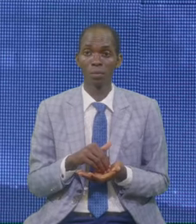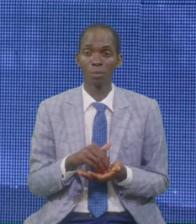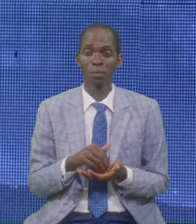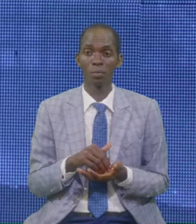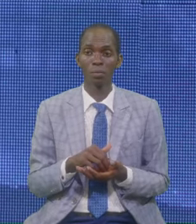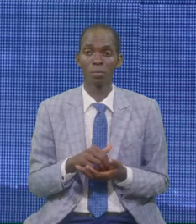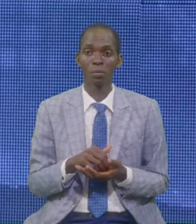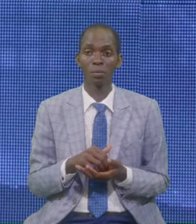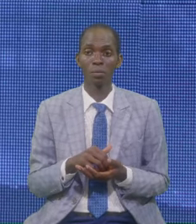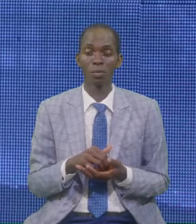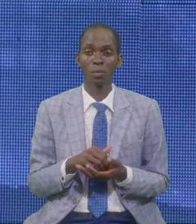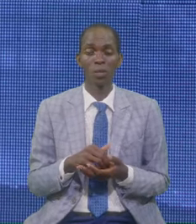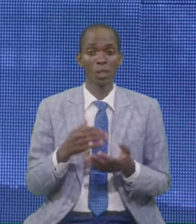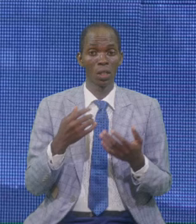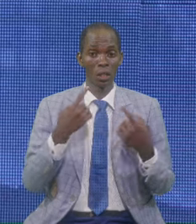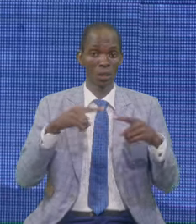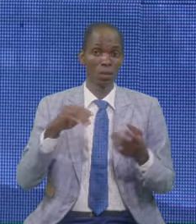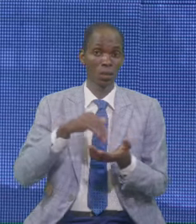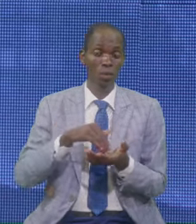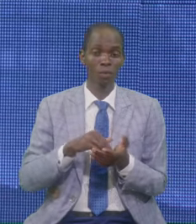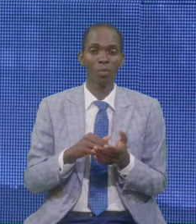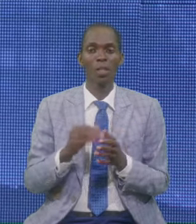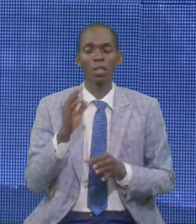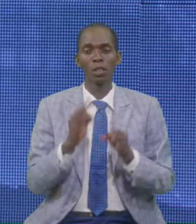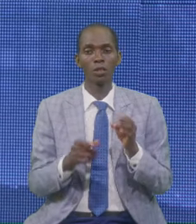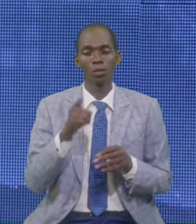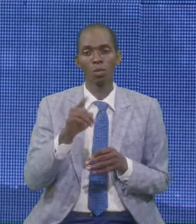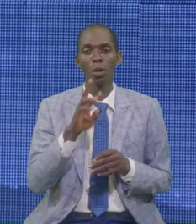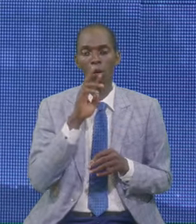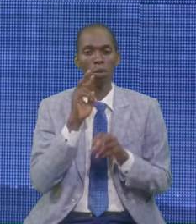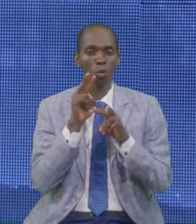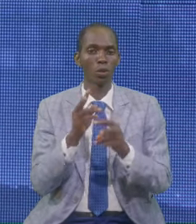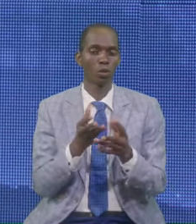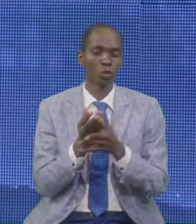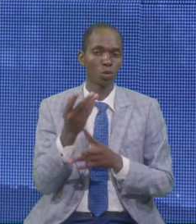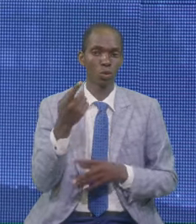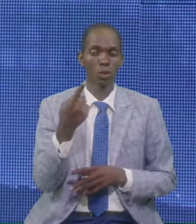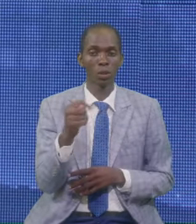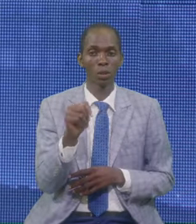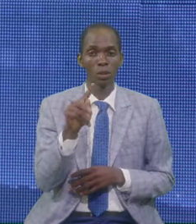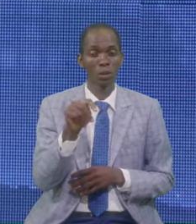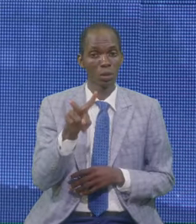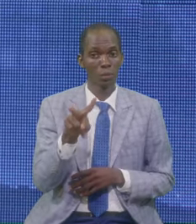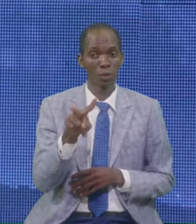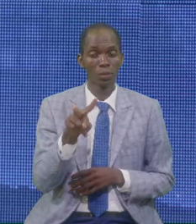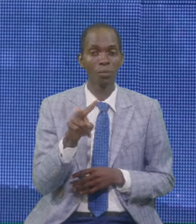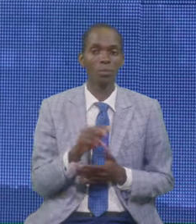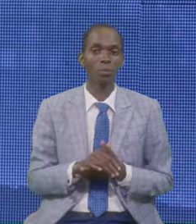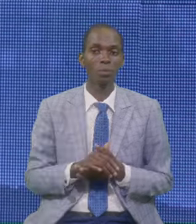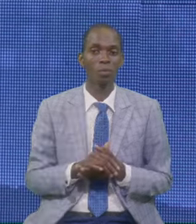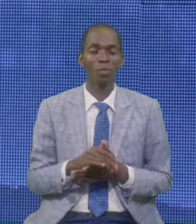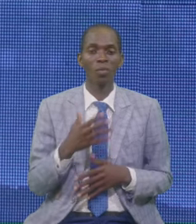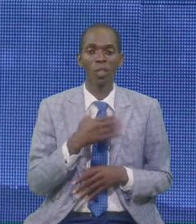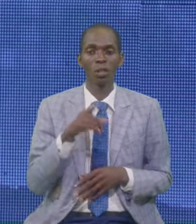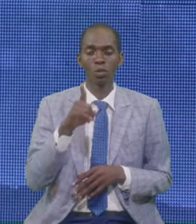If you are listening via the radio or television and you just gave your life